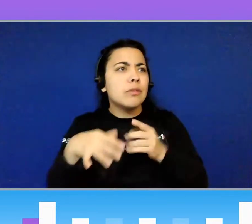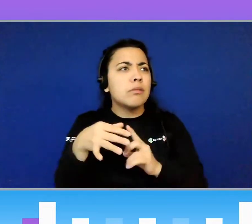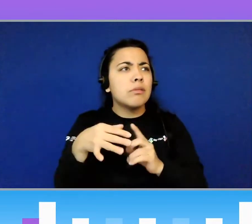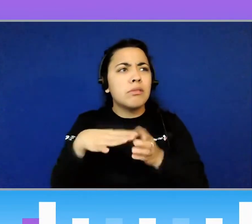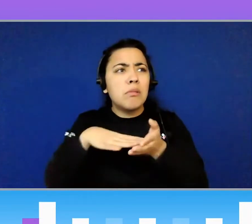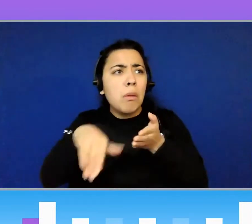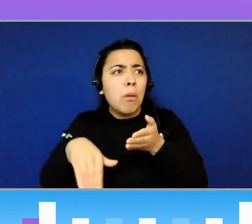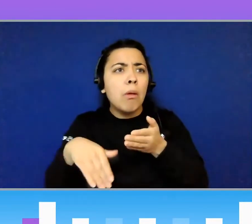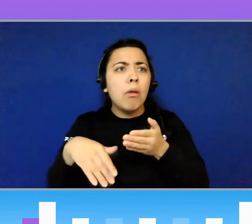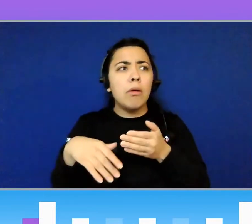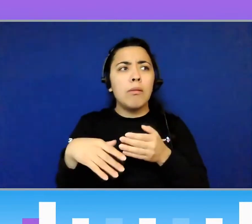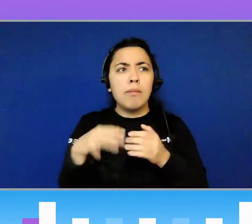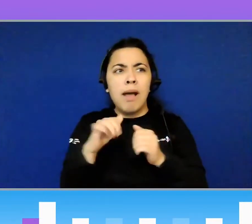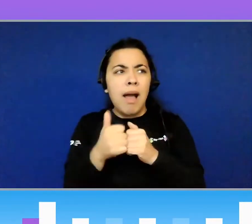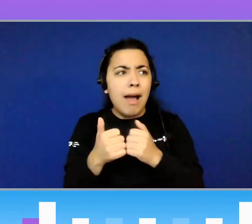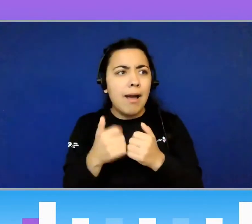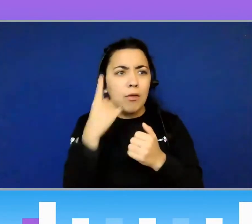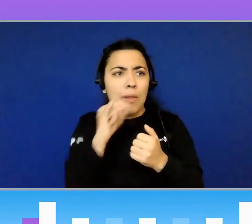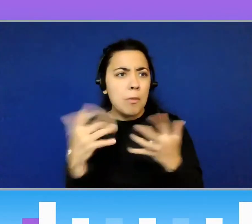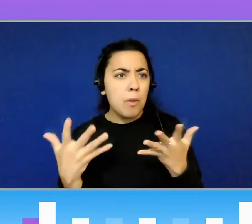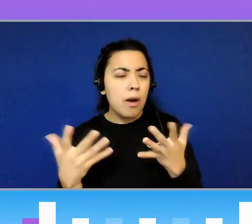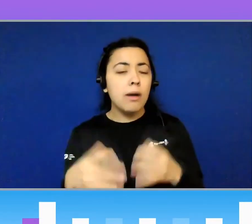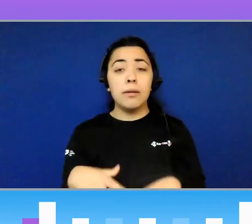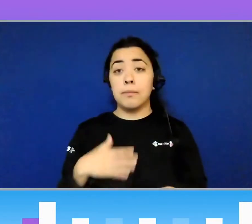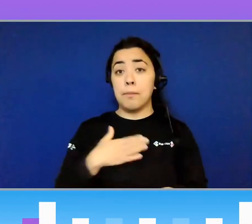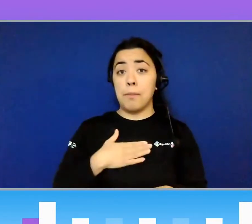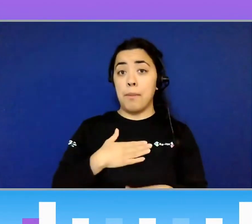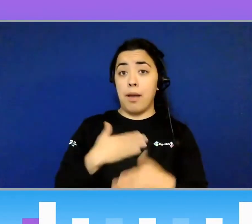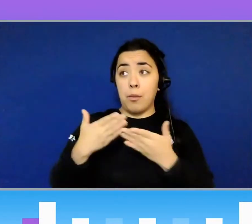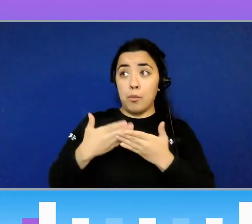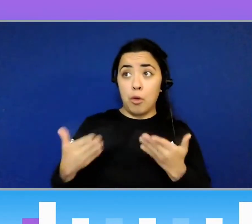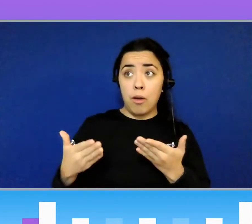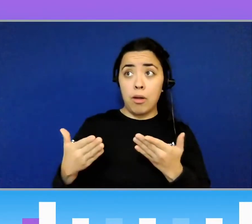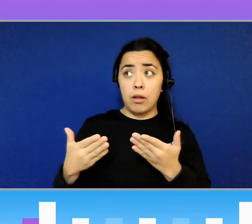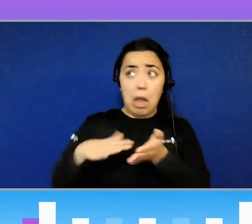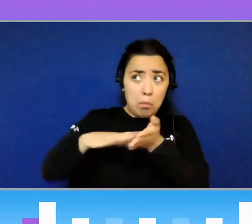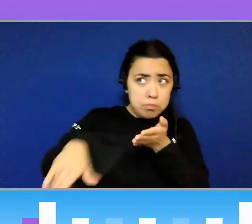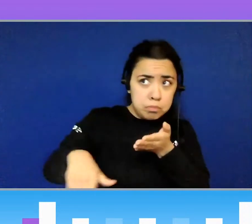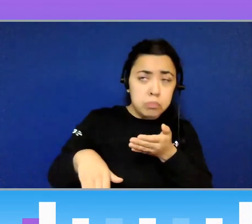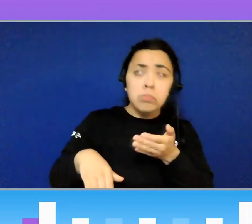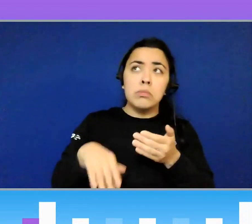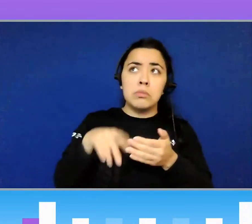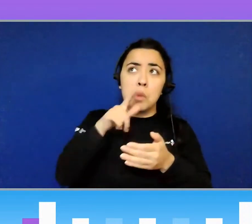Is it asking about, is my product exempted? Is my service acceptance?